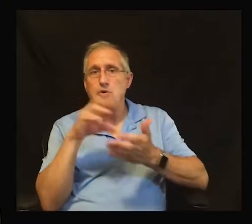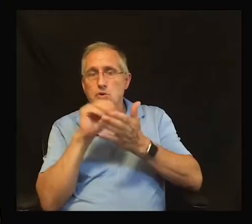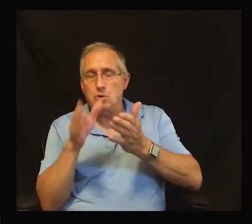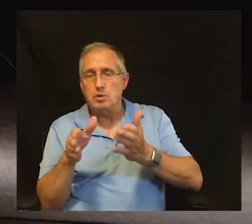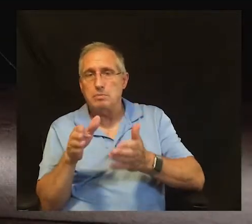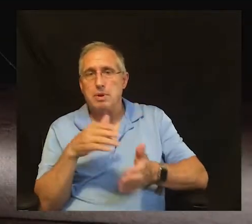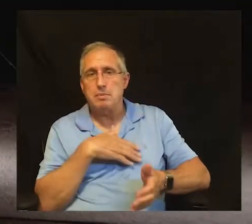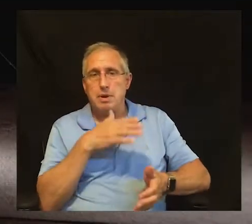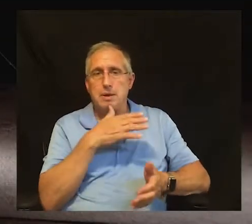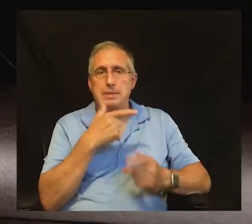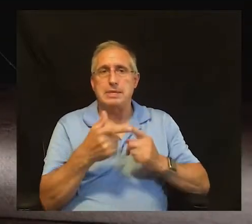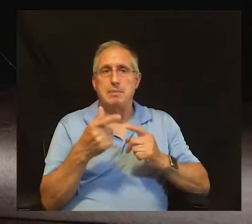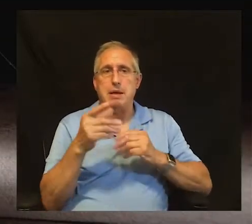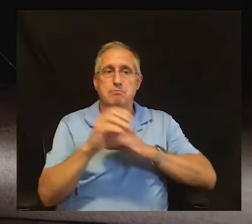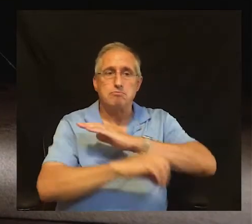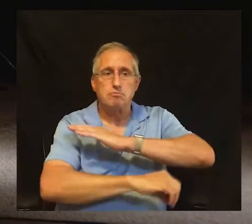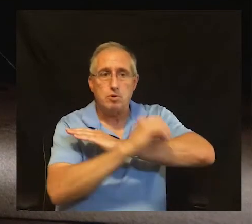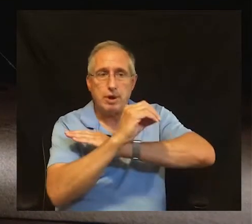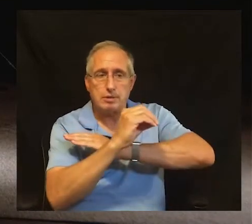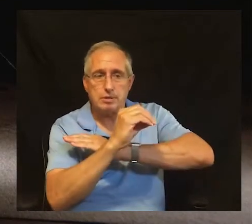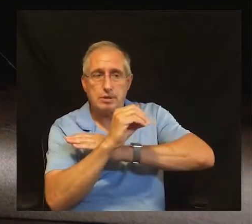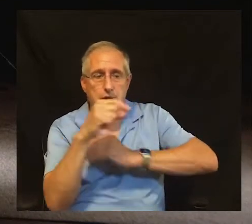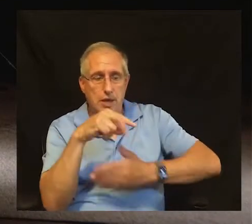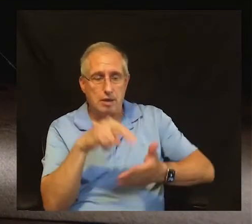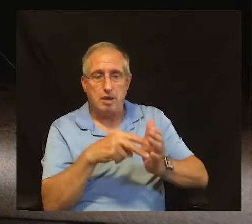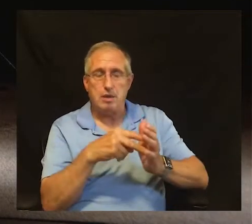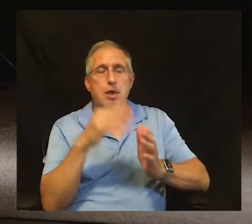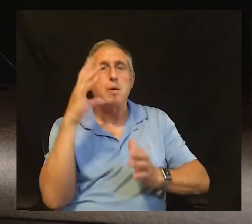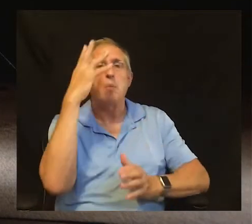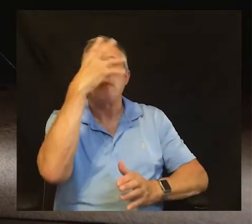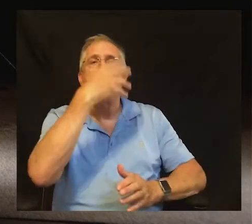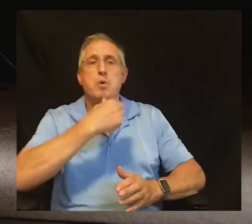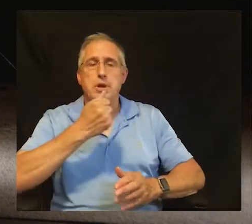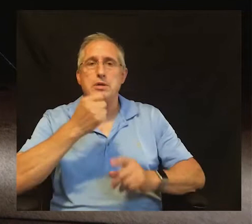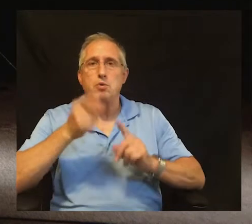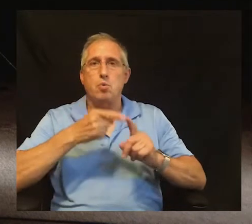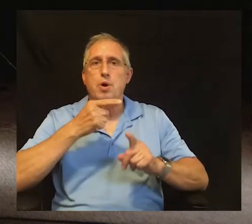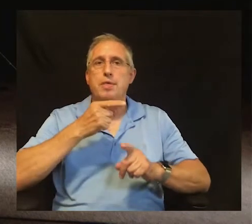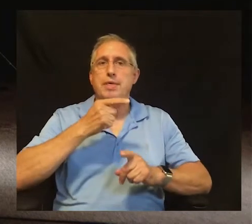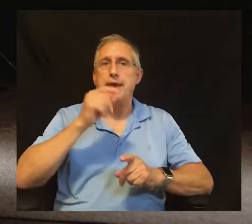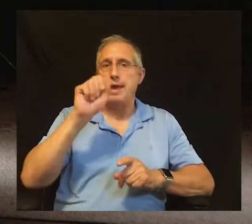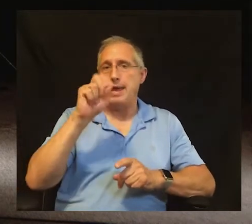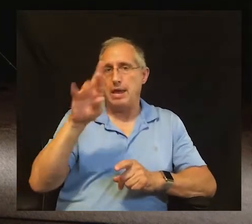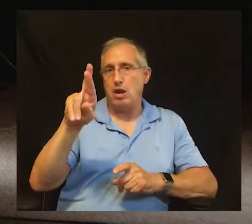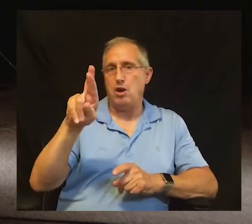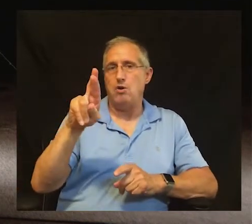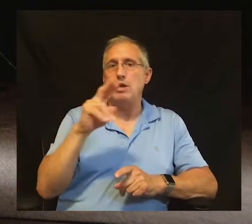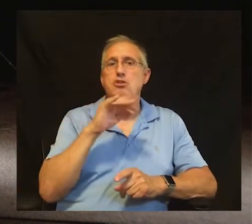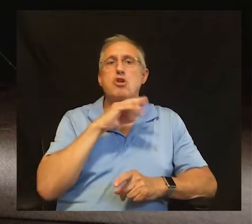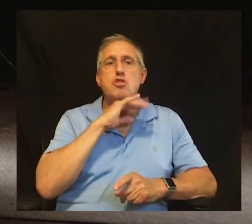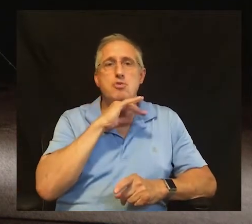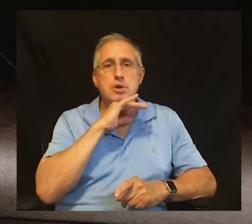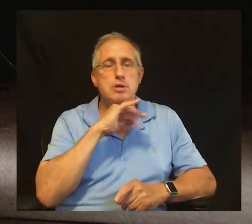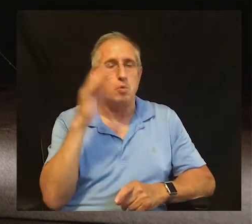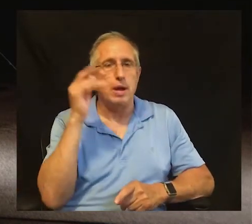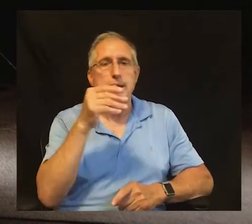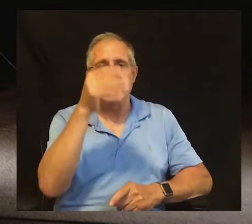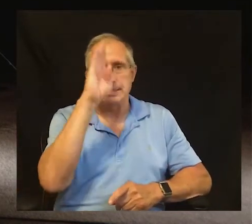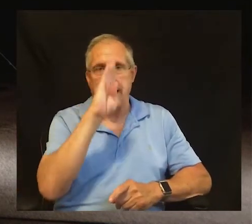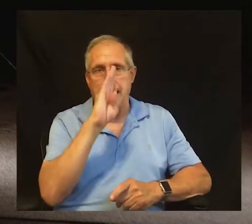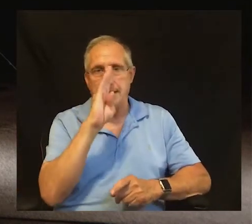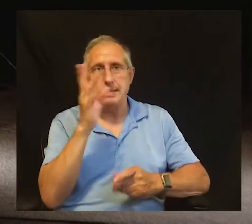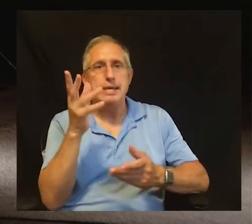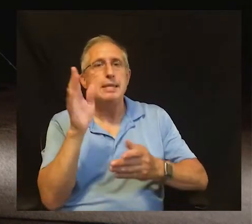about sunrises. She says, sunrises are the prettiest when the air is the dirtiest, because God is in